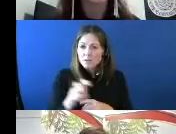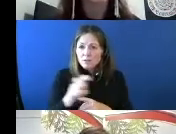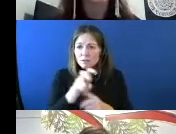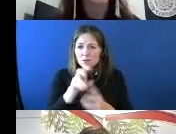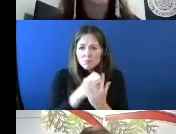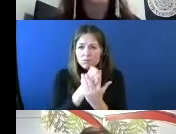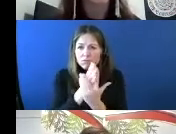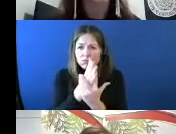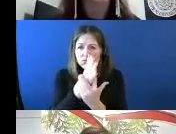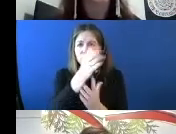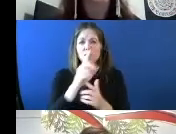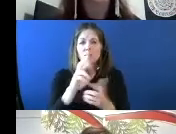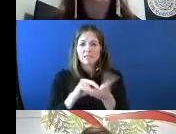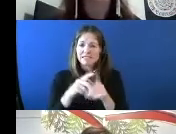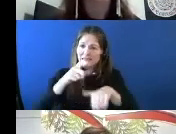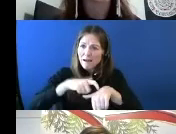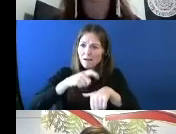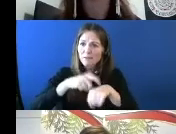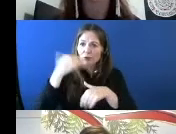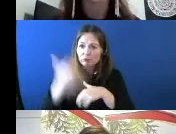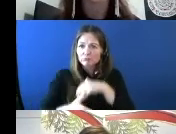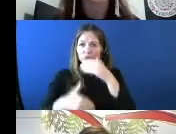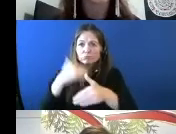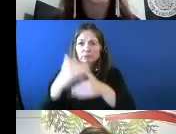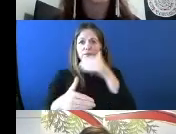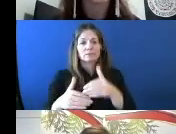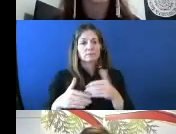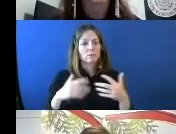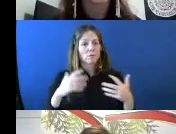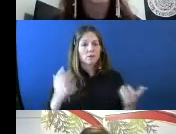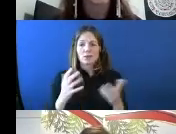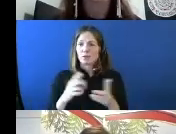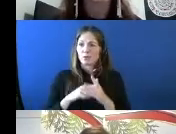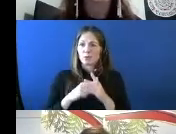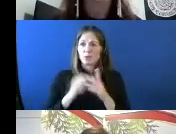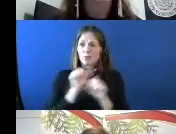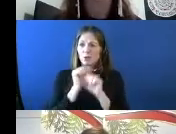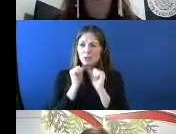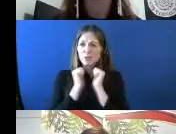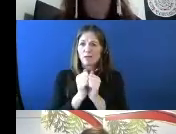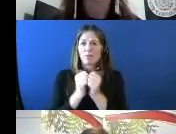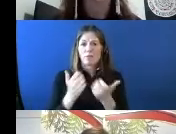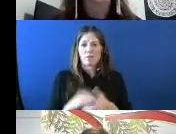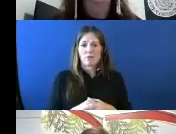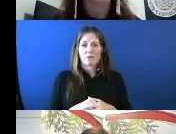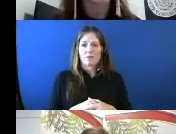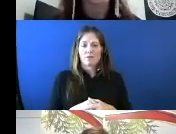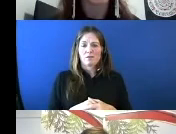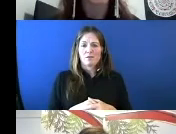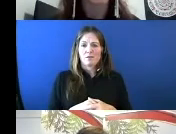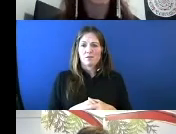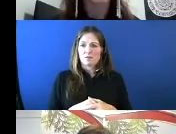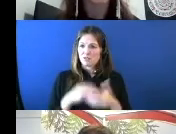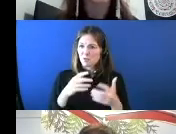relationships. But, right, we're here to start working together. And so let's do research that builds a